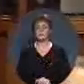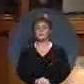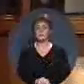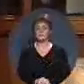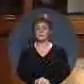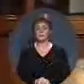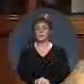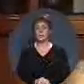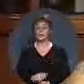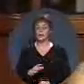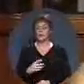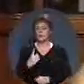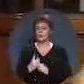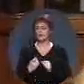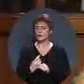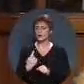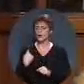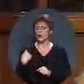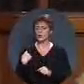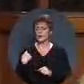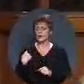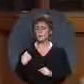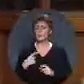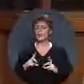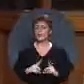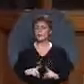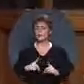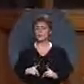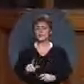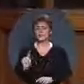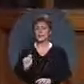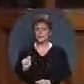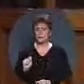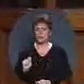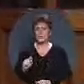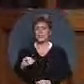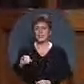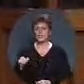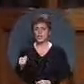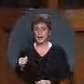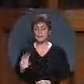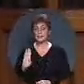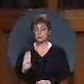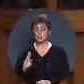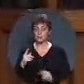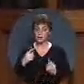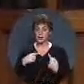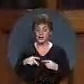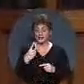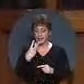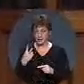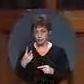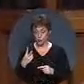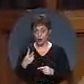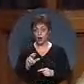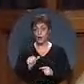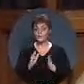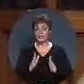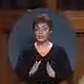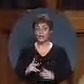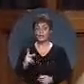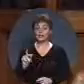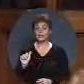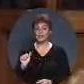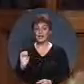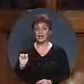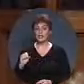Timmins James Bay told of the horrors facing the people of Saskatchewan. He said, quote, "The school is closed, the health center is closed, and a